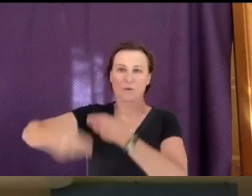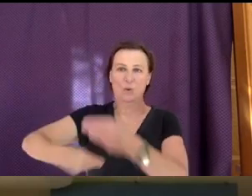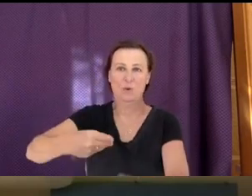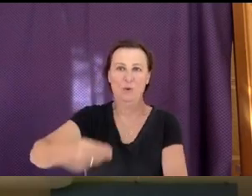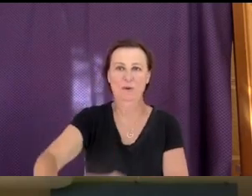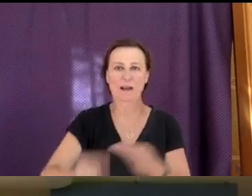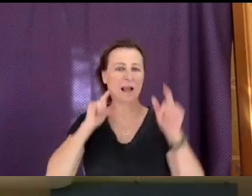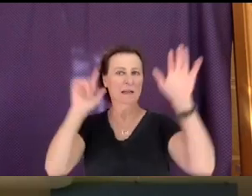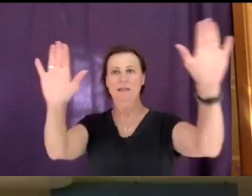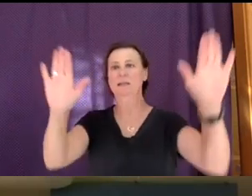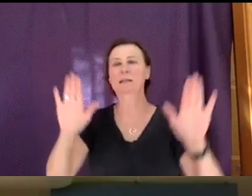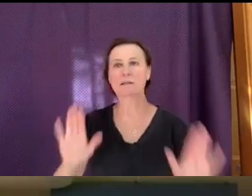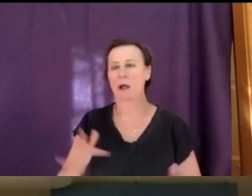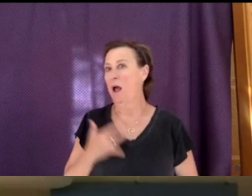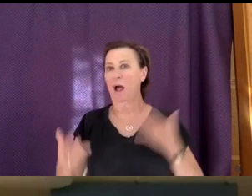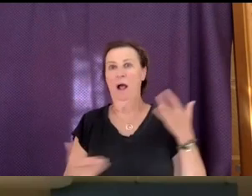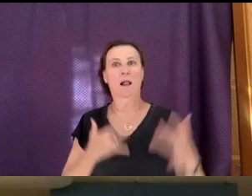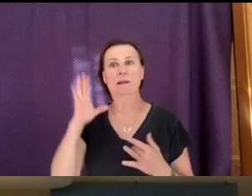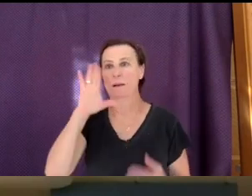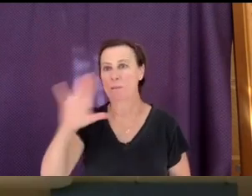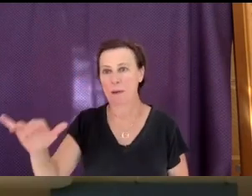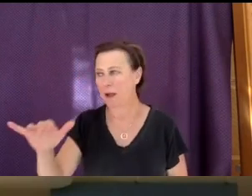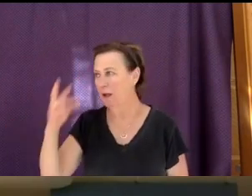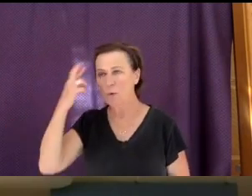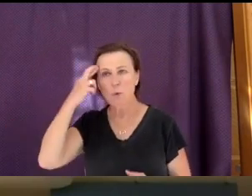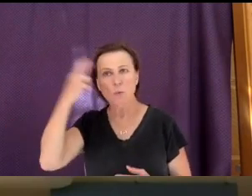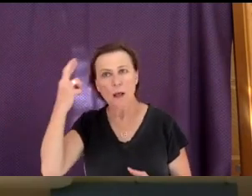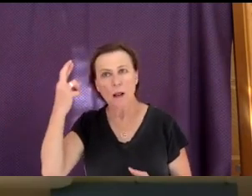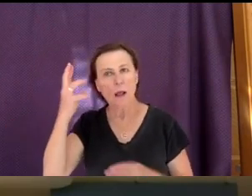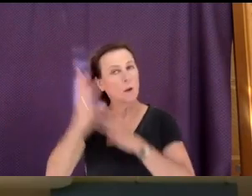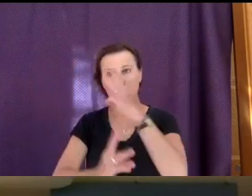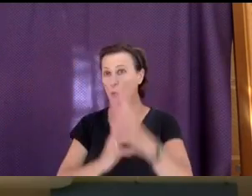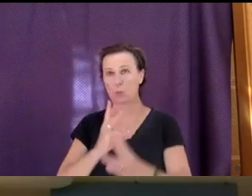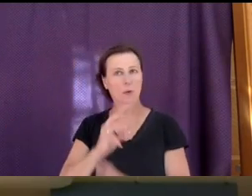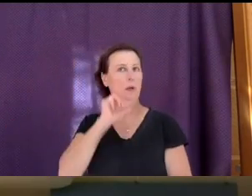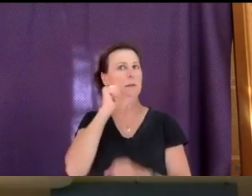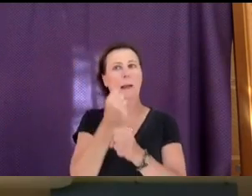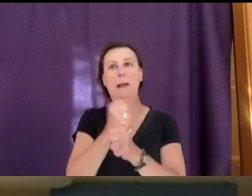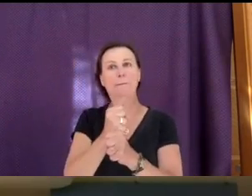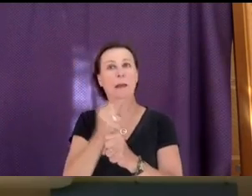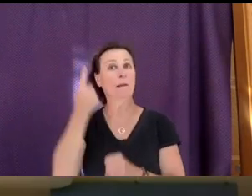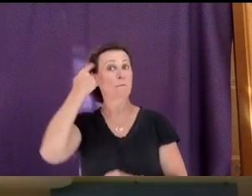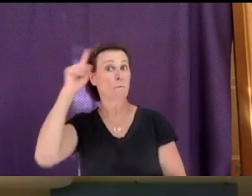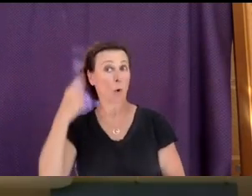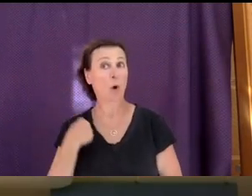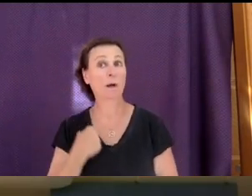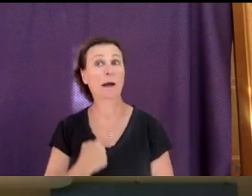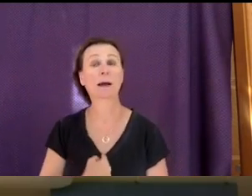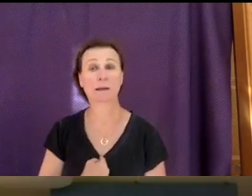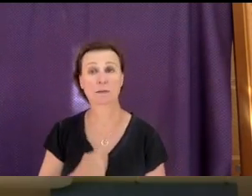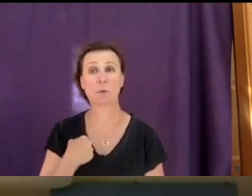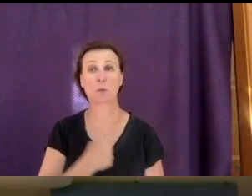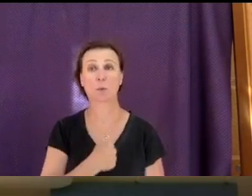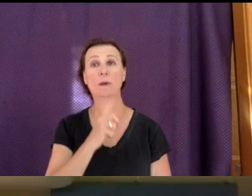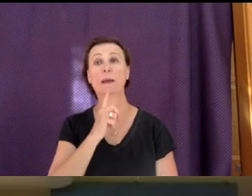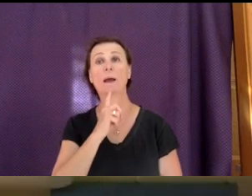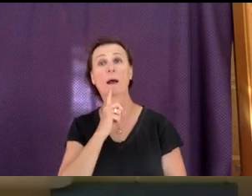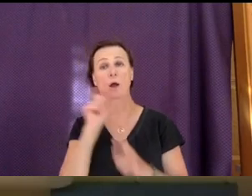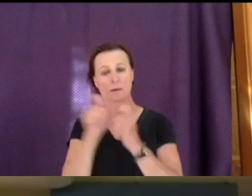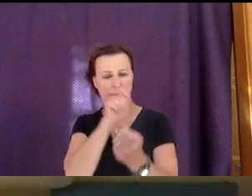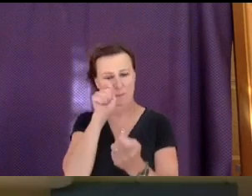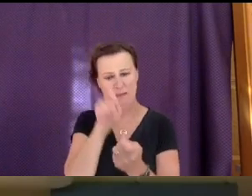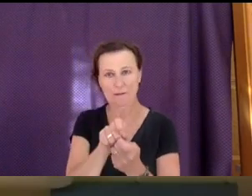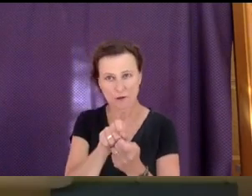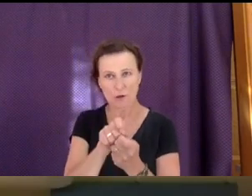Exalted by realizing that though the world was not created for us, we are very particular,